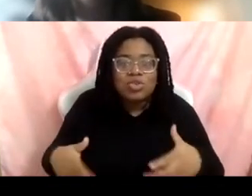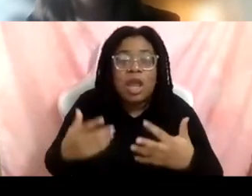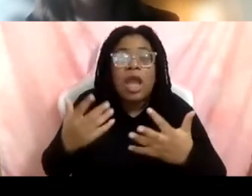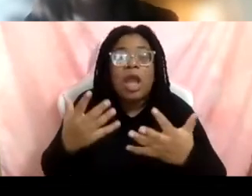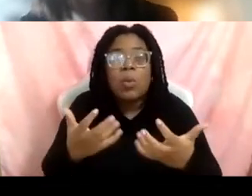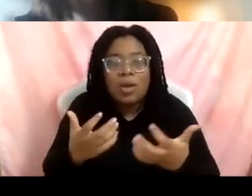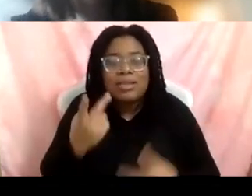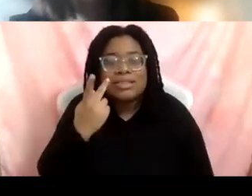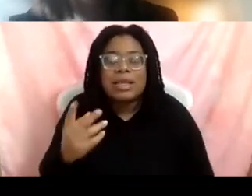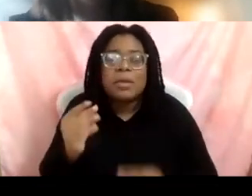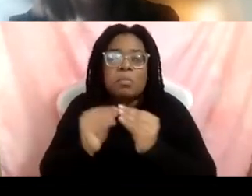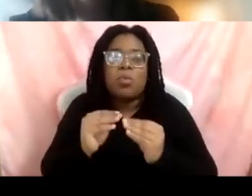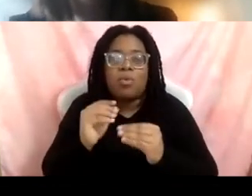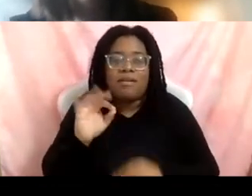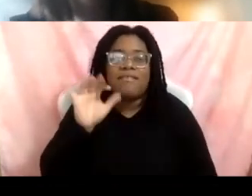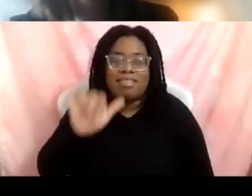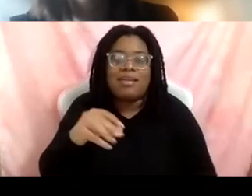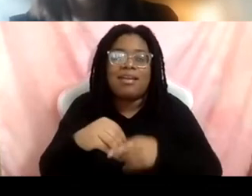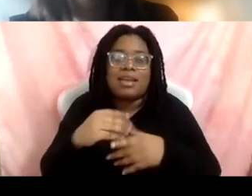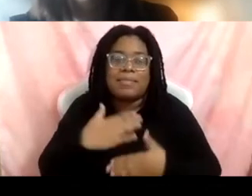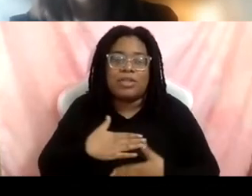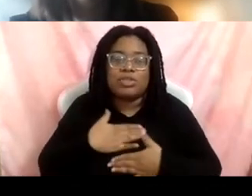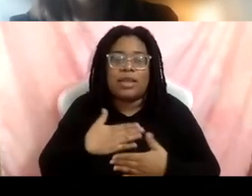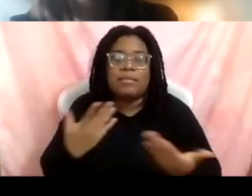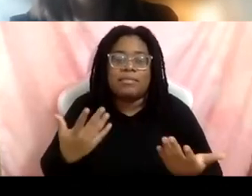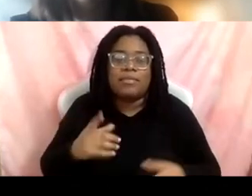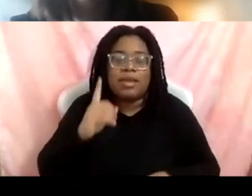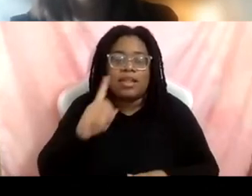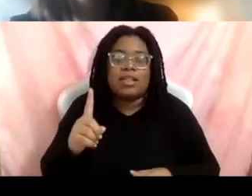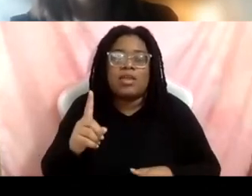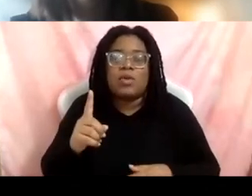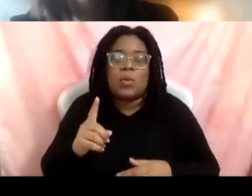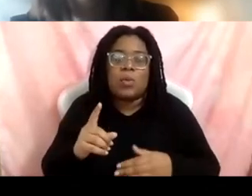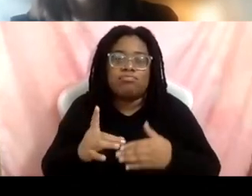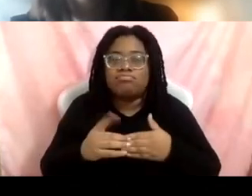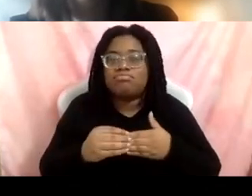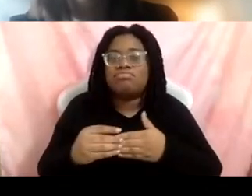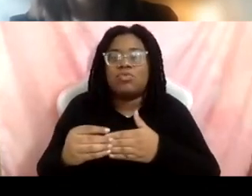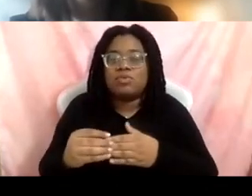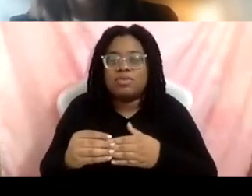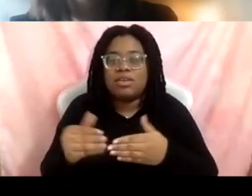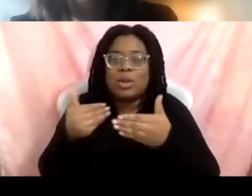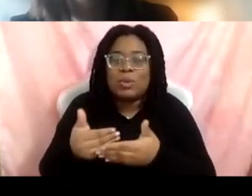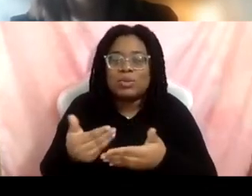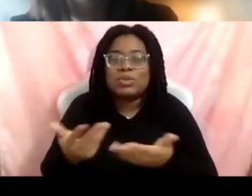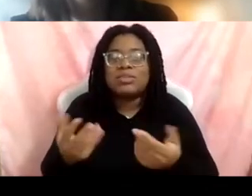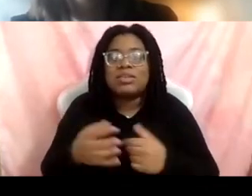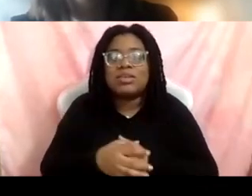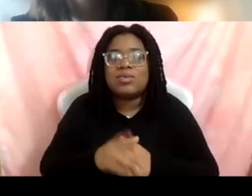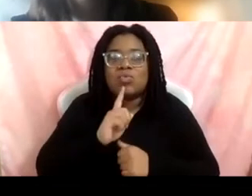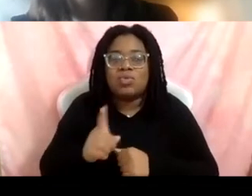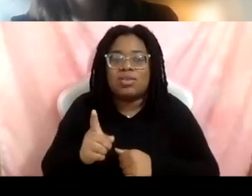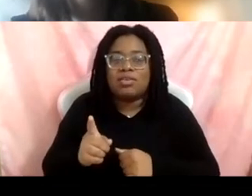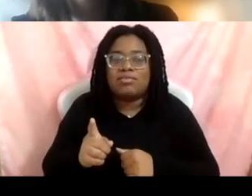of that in our entertainment, and I think we are moving closer to that. And so I just think everyone should